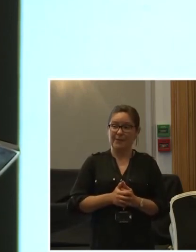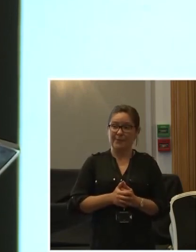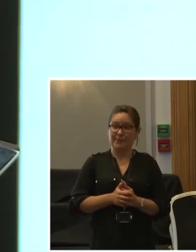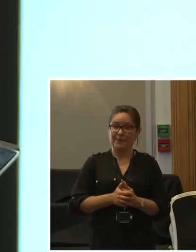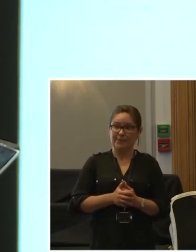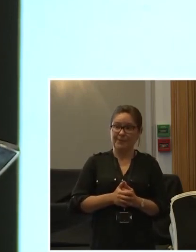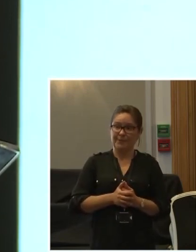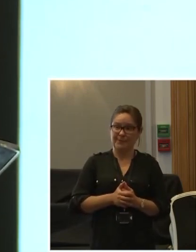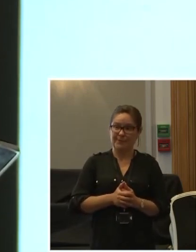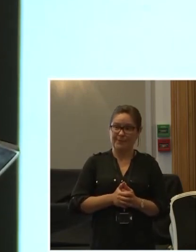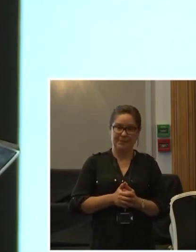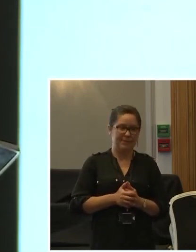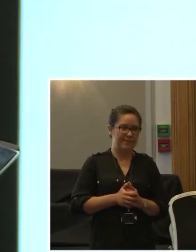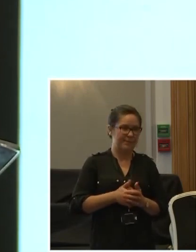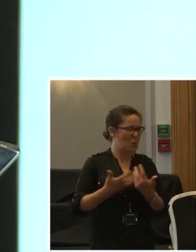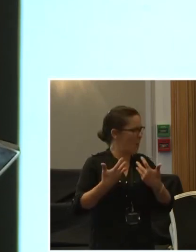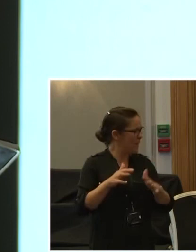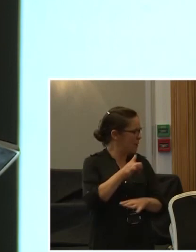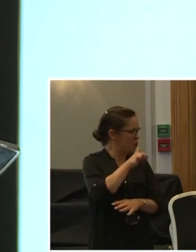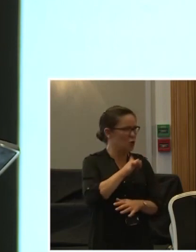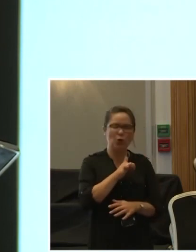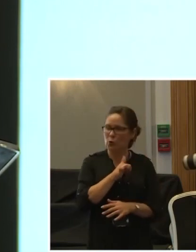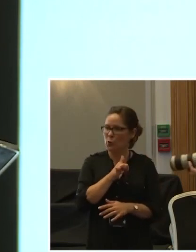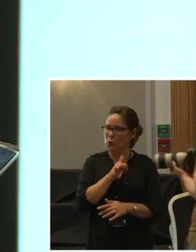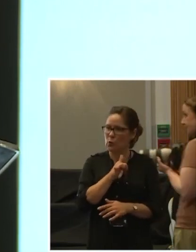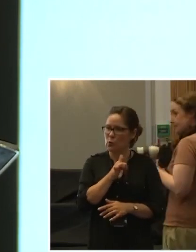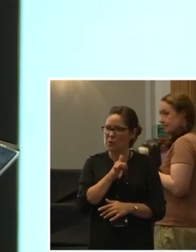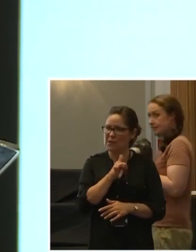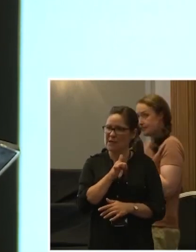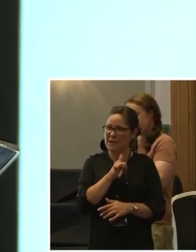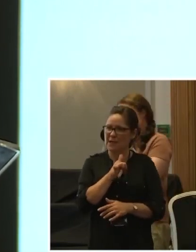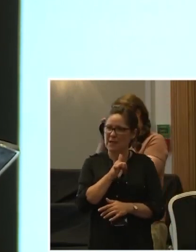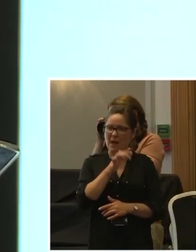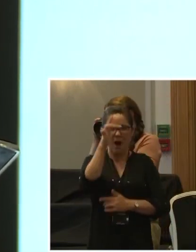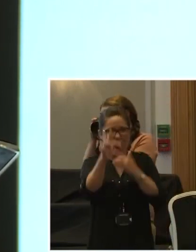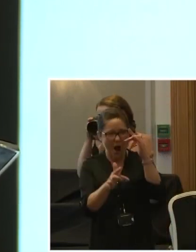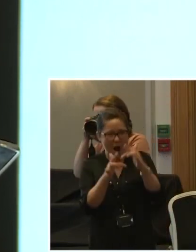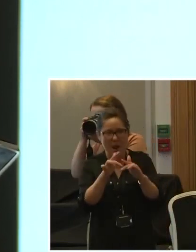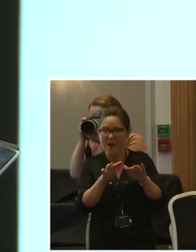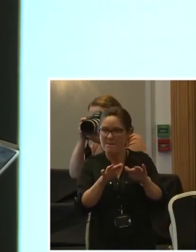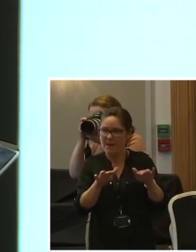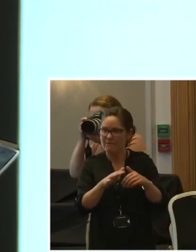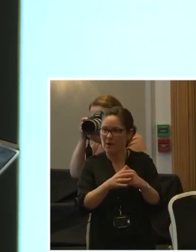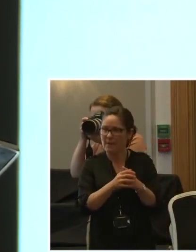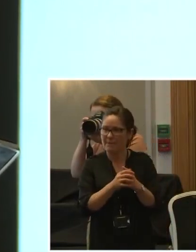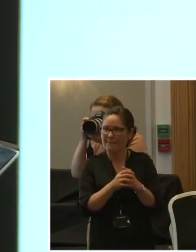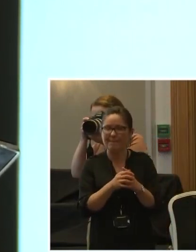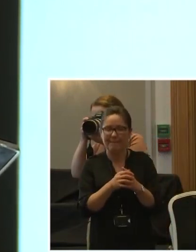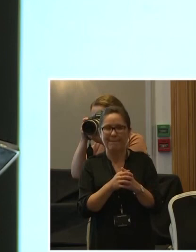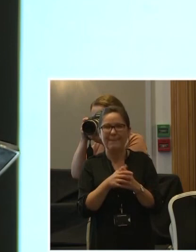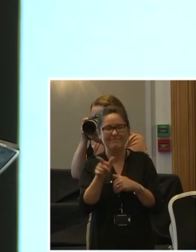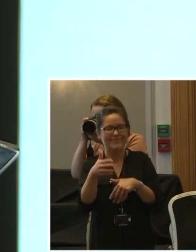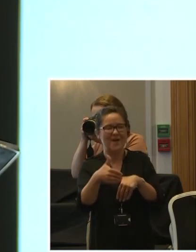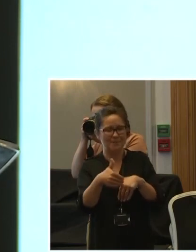was a platform being used. And we all know there's a barrier, not everybody's digitally included. And we know that the pandemic had an impact. So